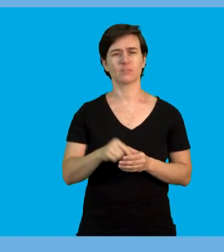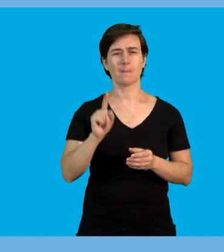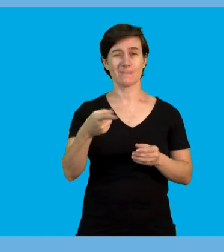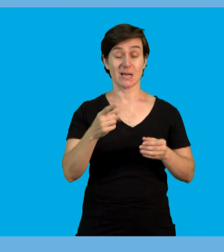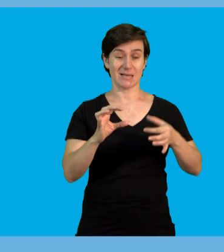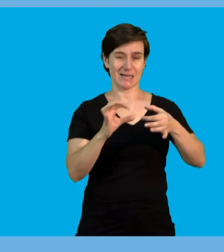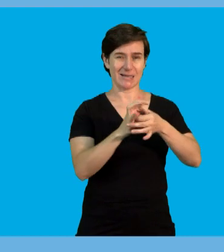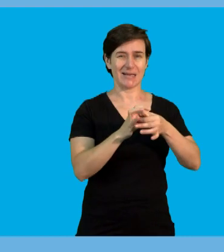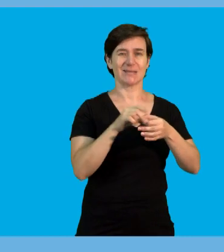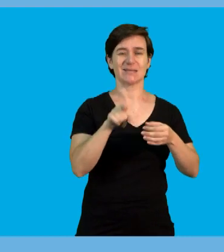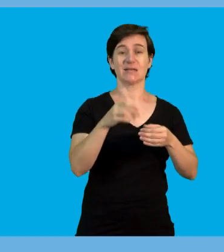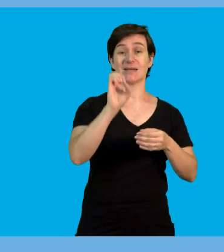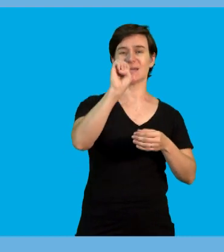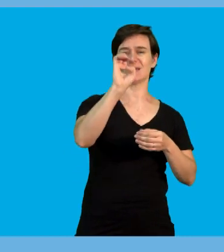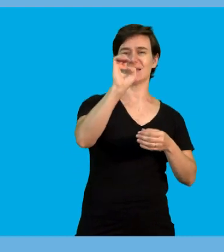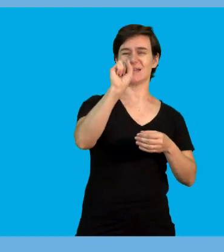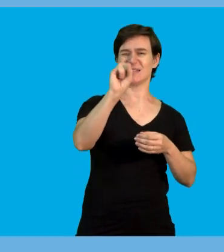are connected in series,